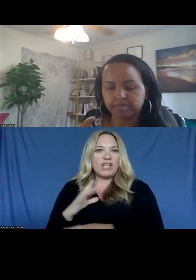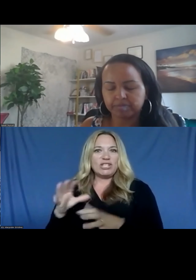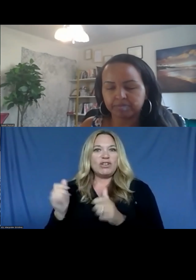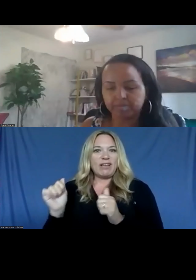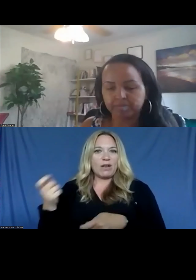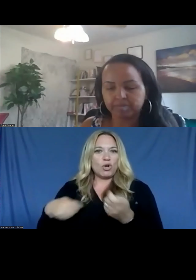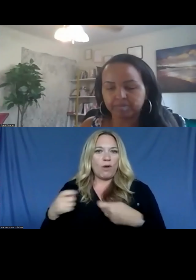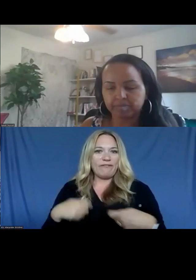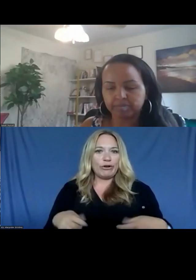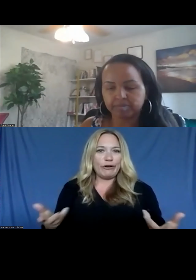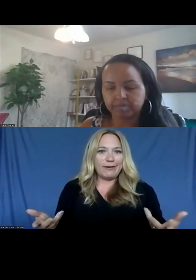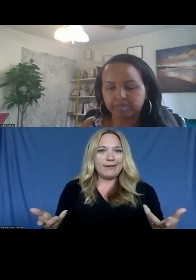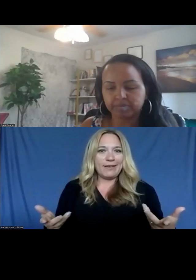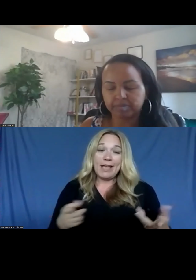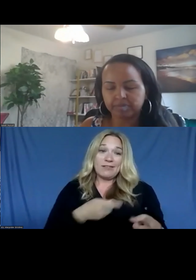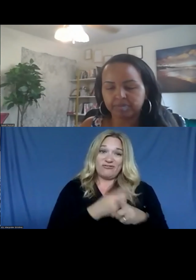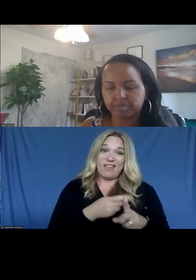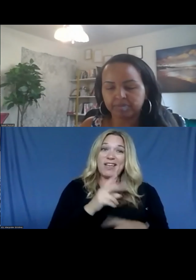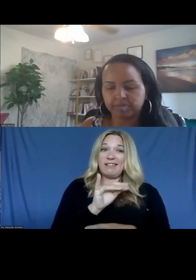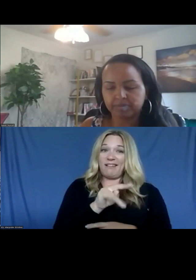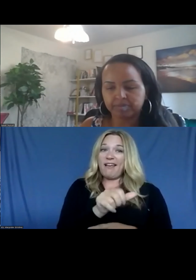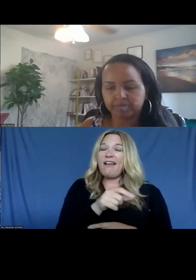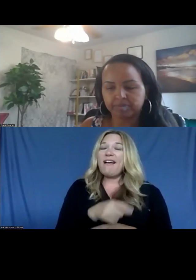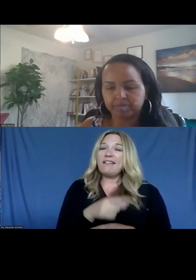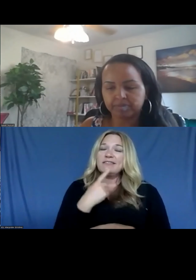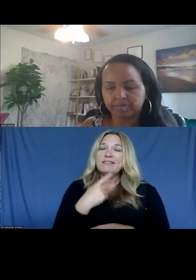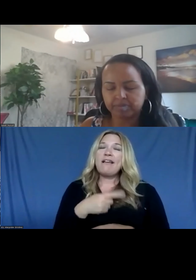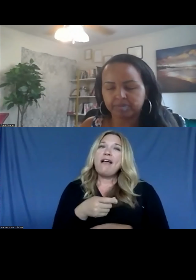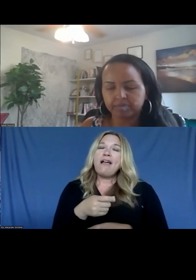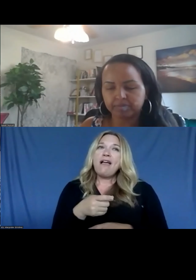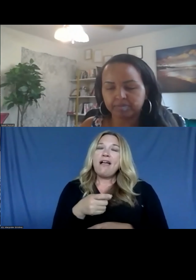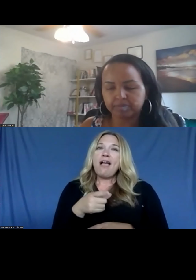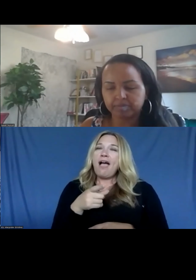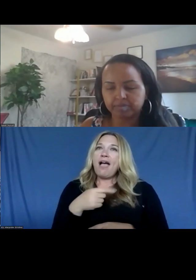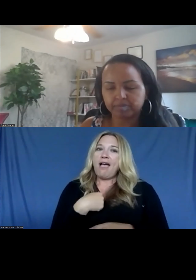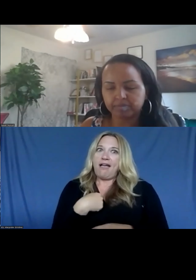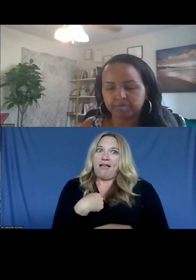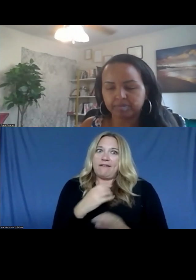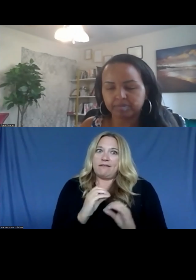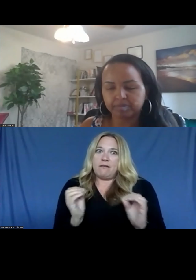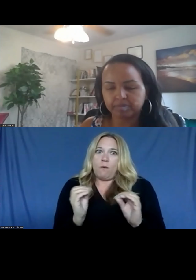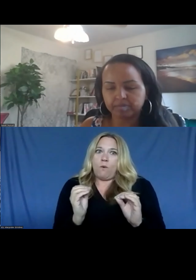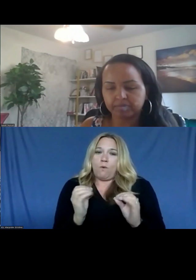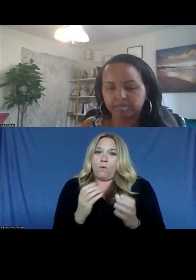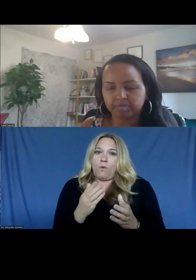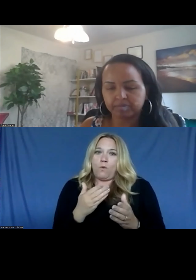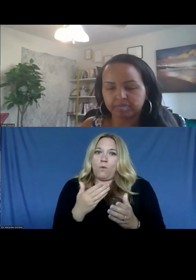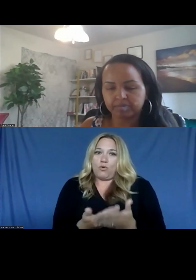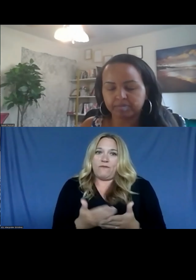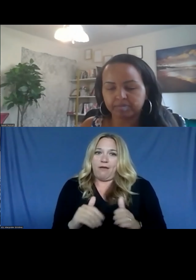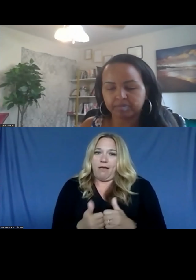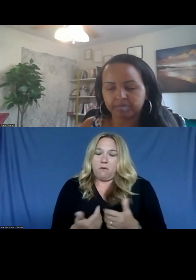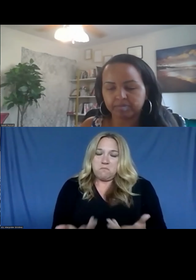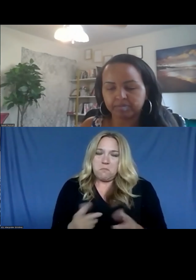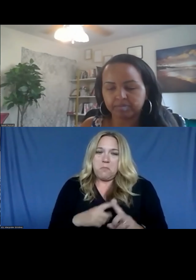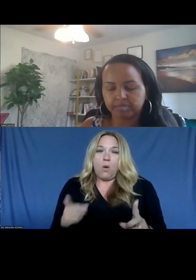over. And Nina was right. And I think I want to highlight one point too, is that I don't know, I don't have any way to prove this, but from what I've been